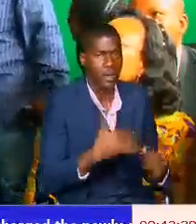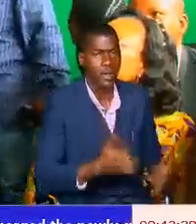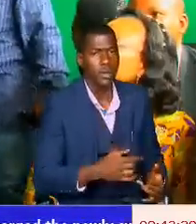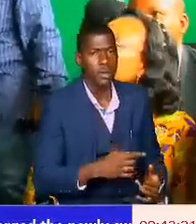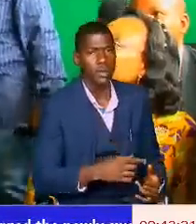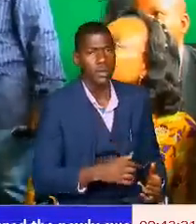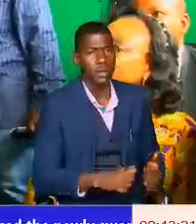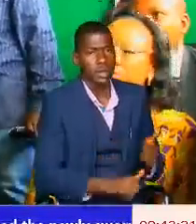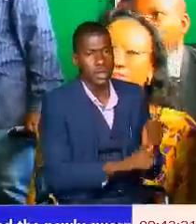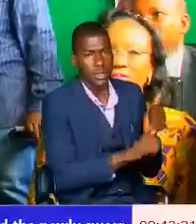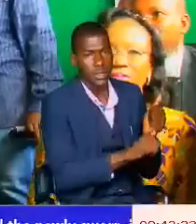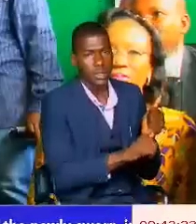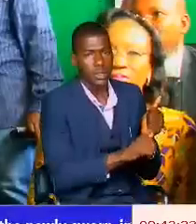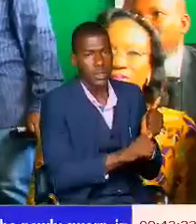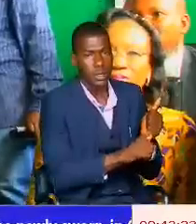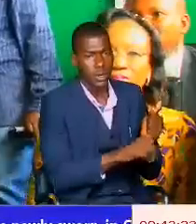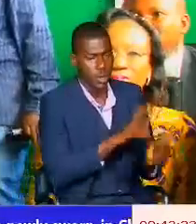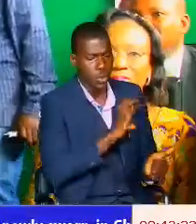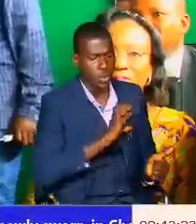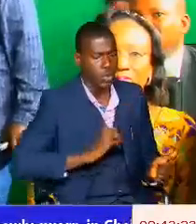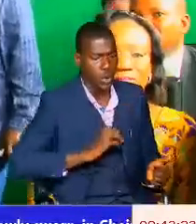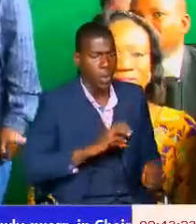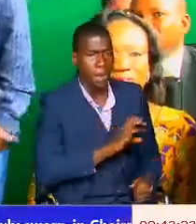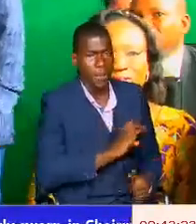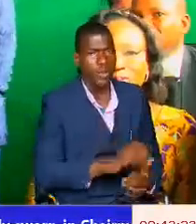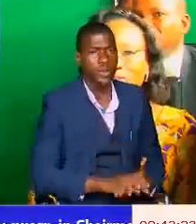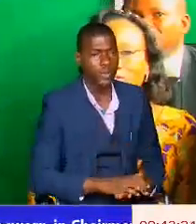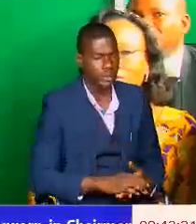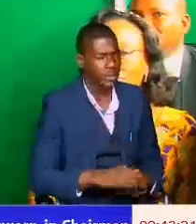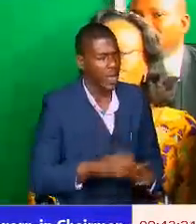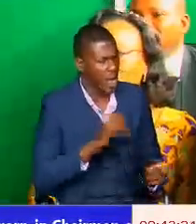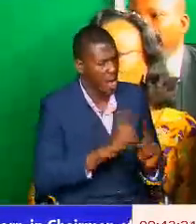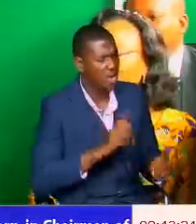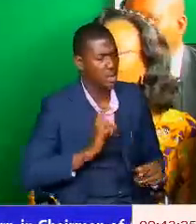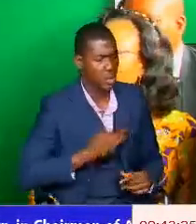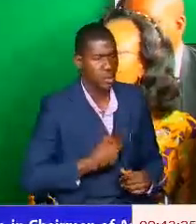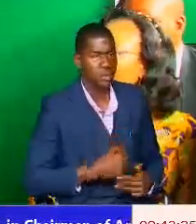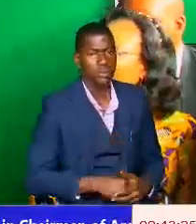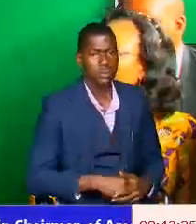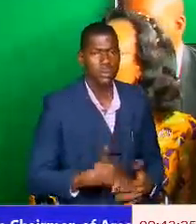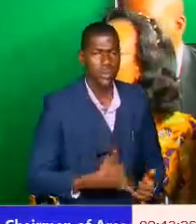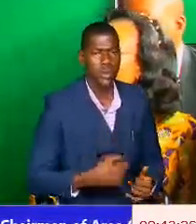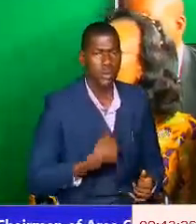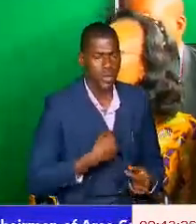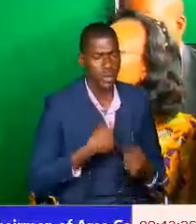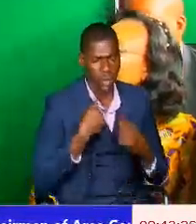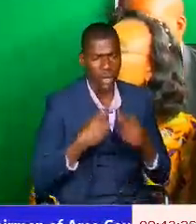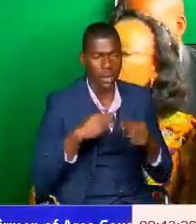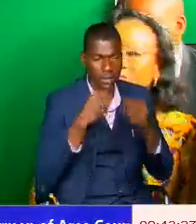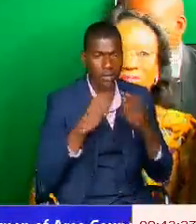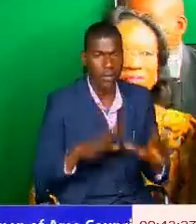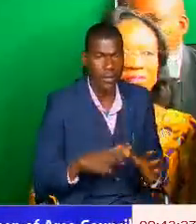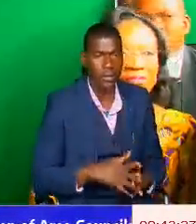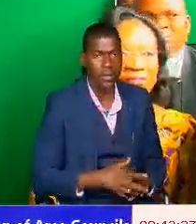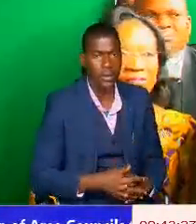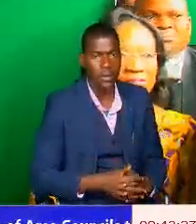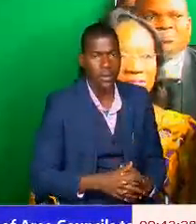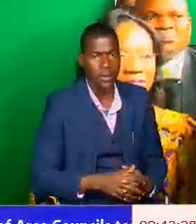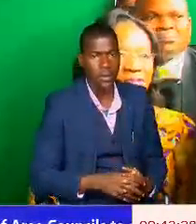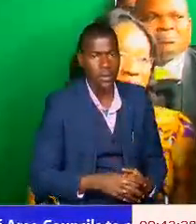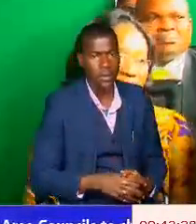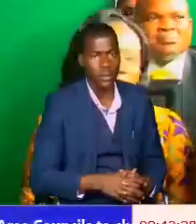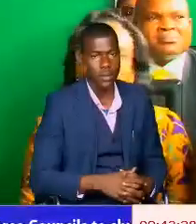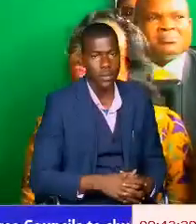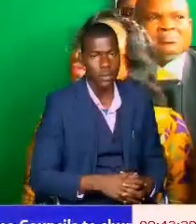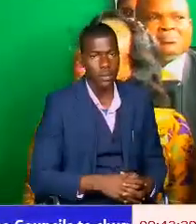deputy commissioner of police now interview us for Interpol. When they interview us, I tell them all of this story. We didn't concern this matter with